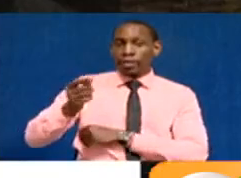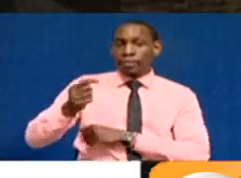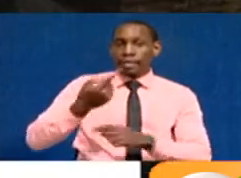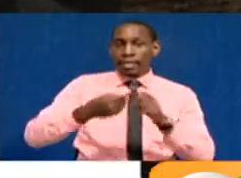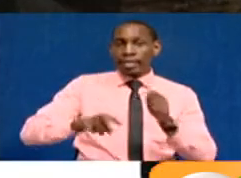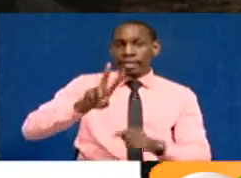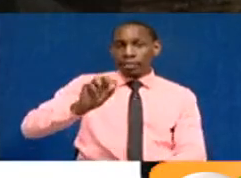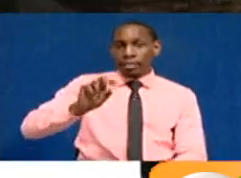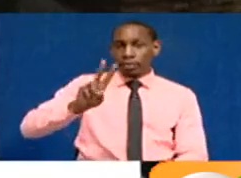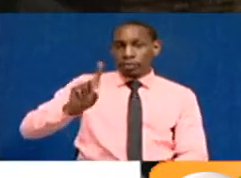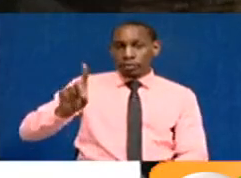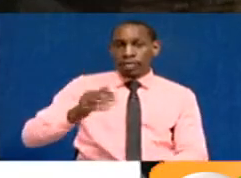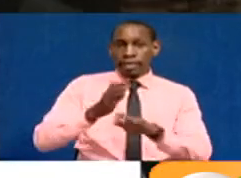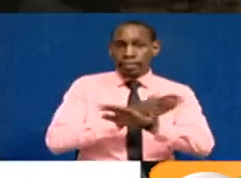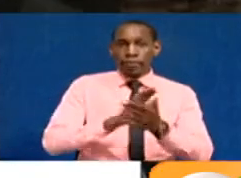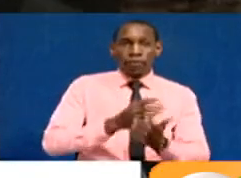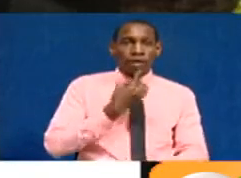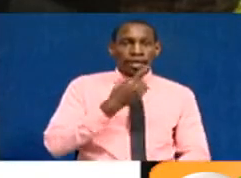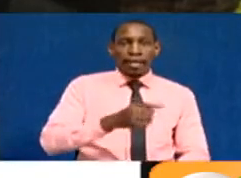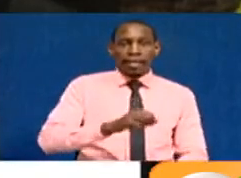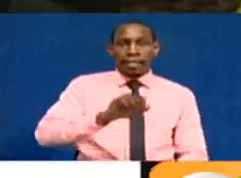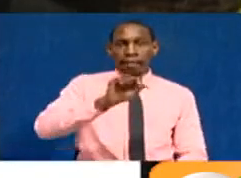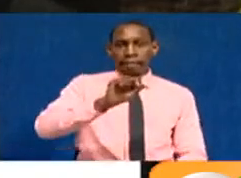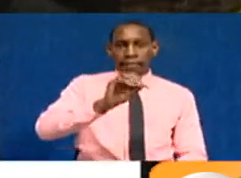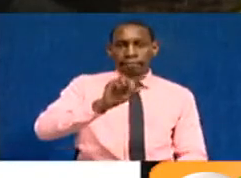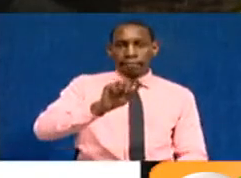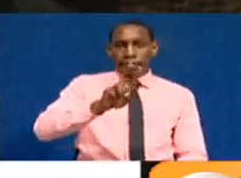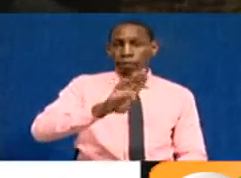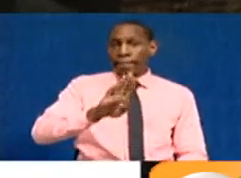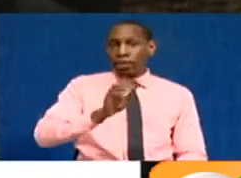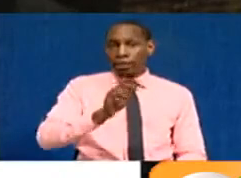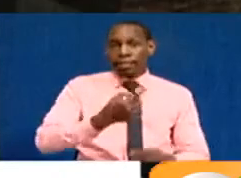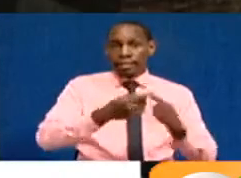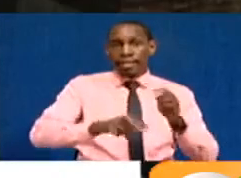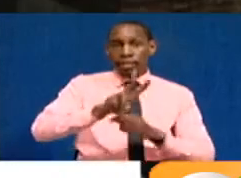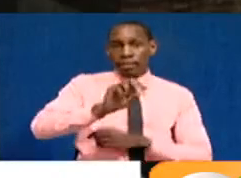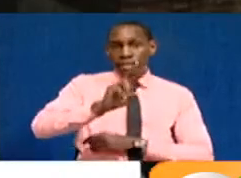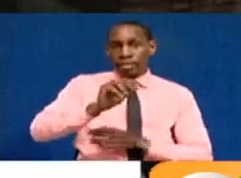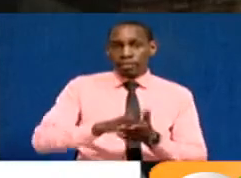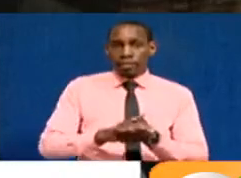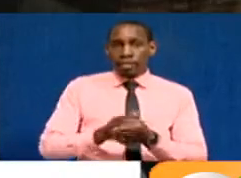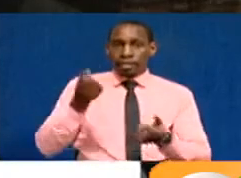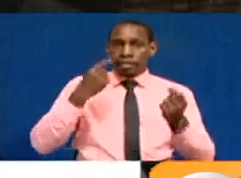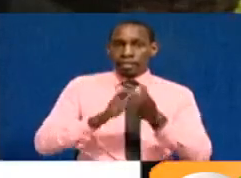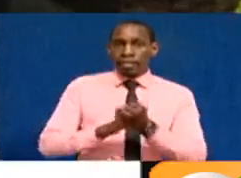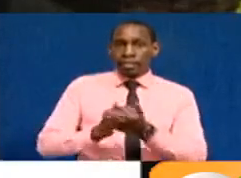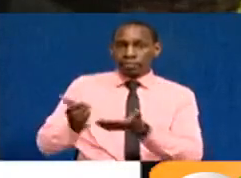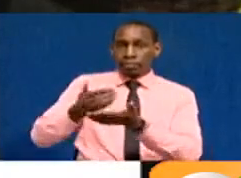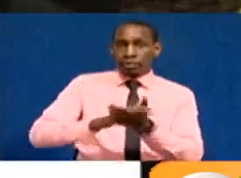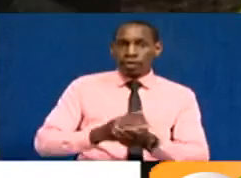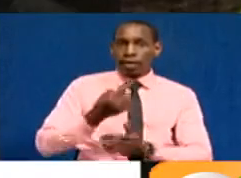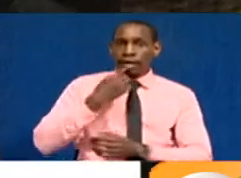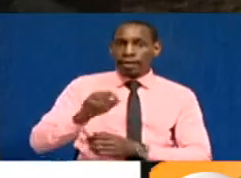shillings in 2021, from 150.2 billion shillings in 2020. Tea netted